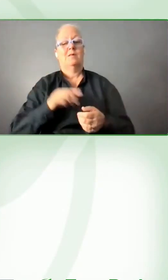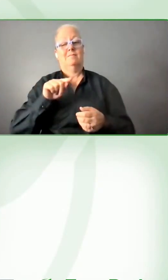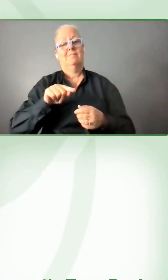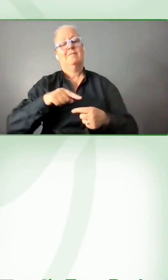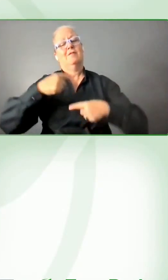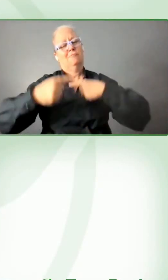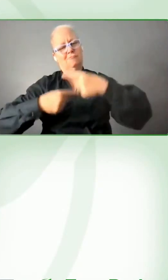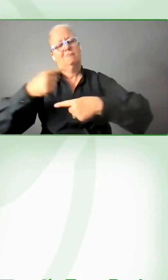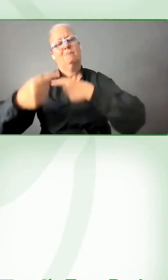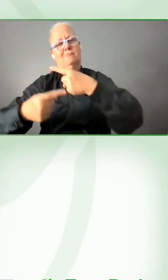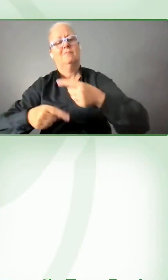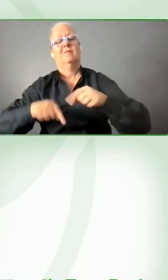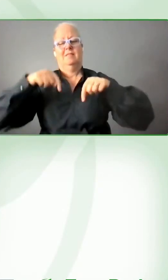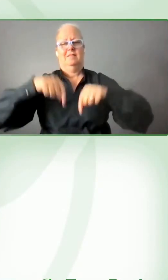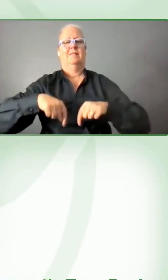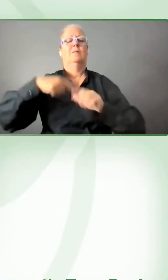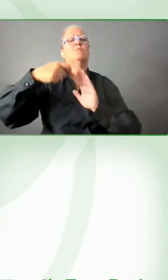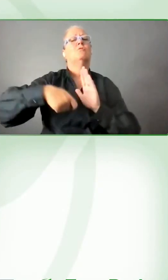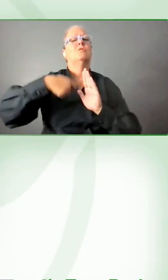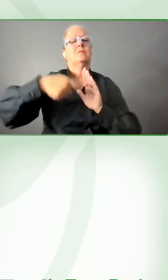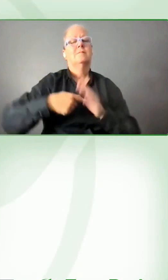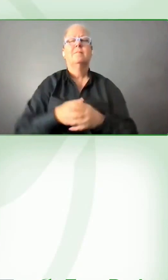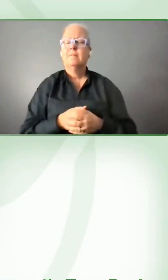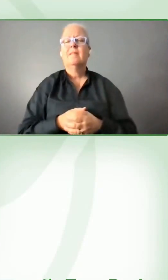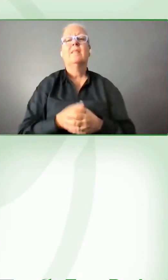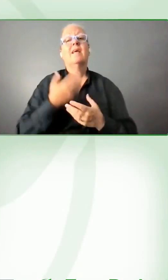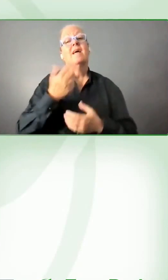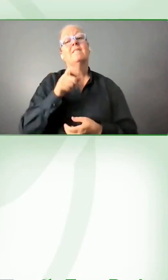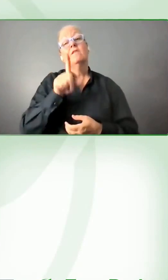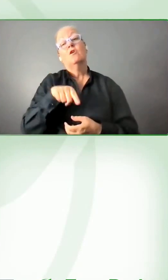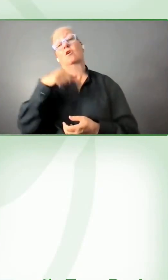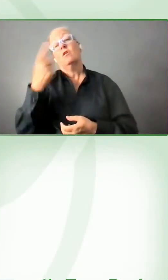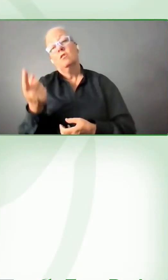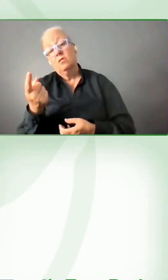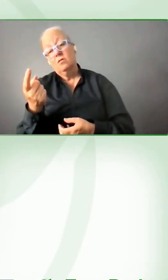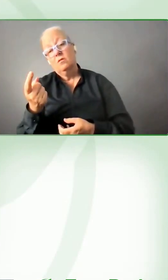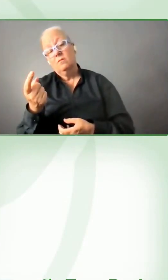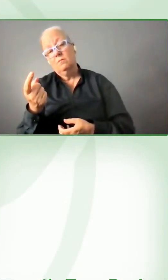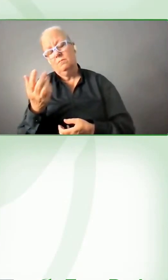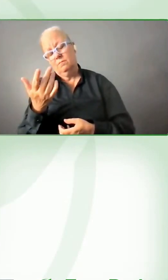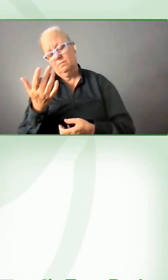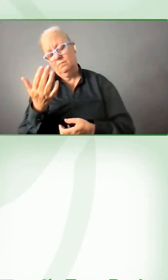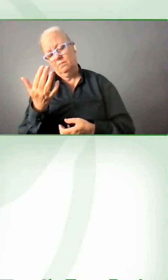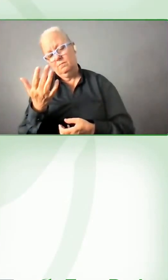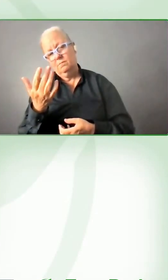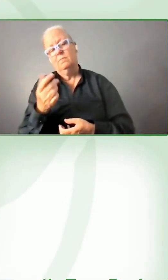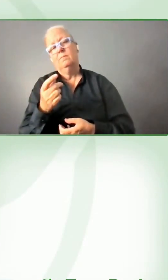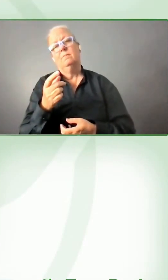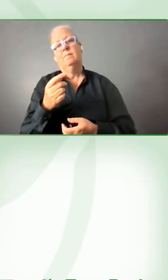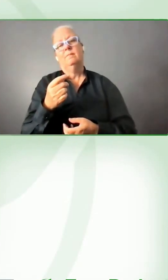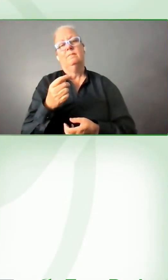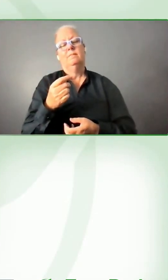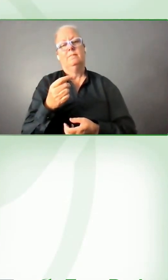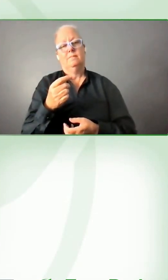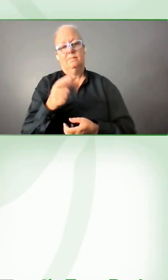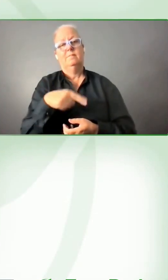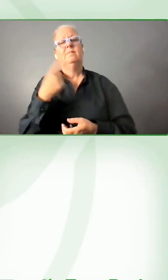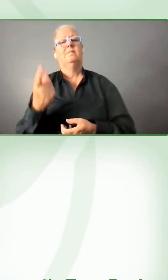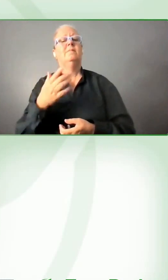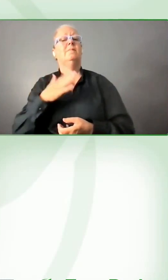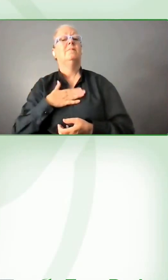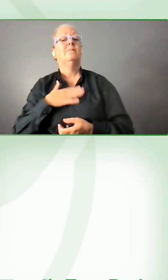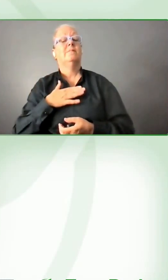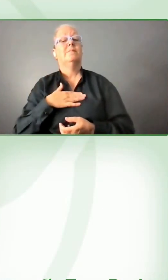project. We have another year to the resource for our cooperants,